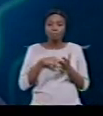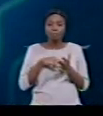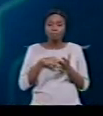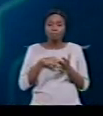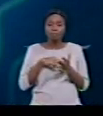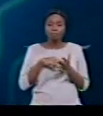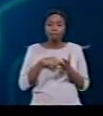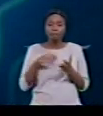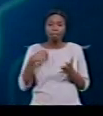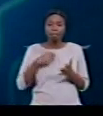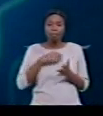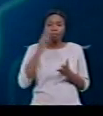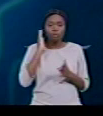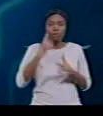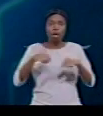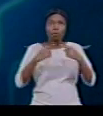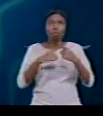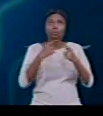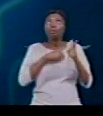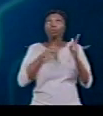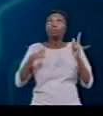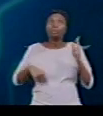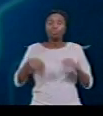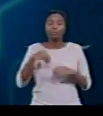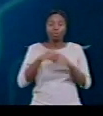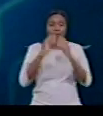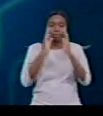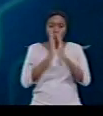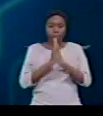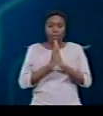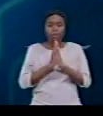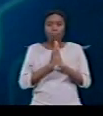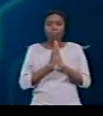we shall go to the Lord in prayer.